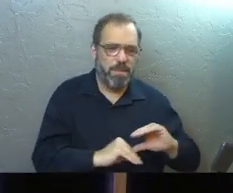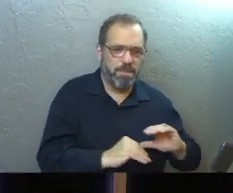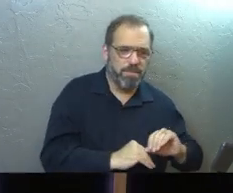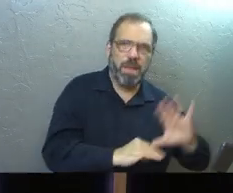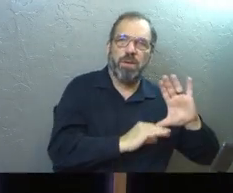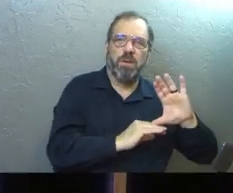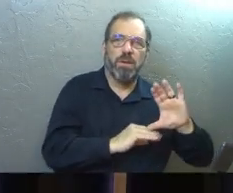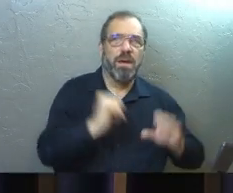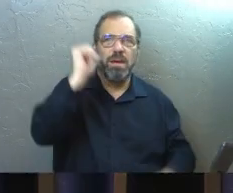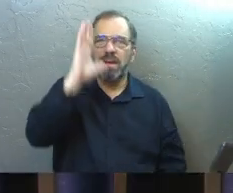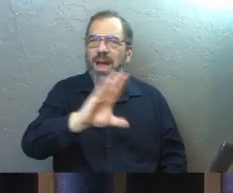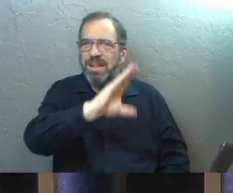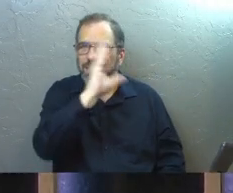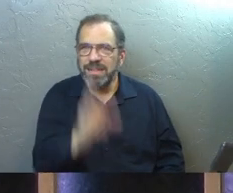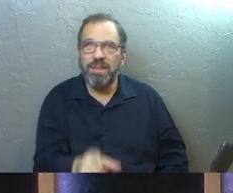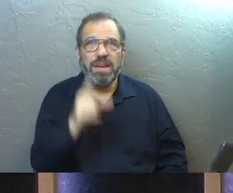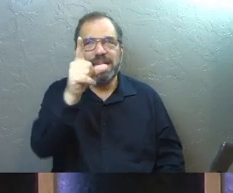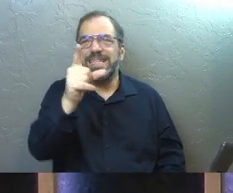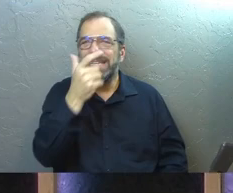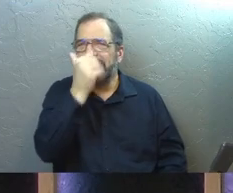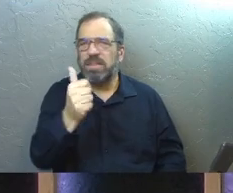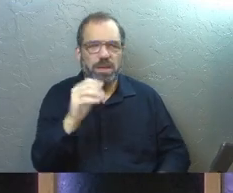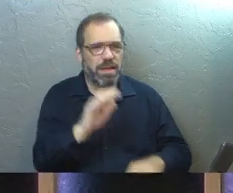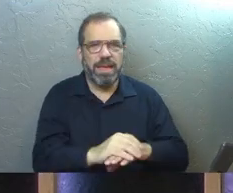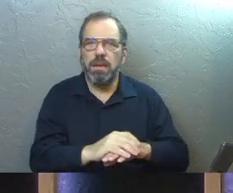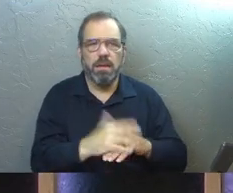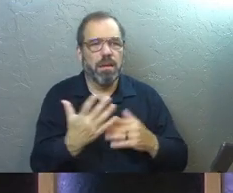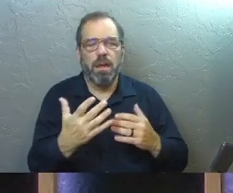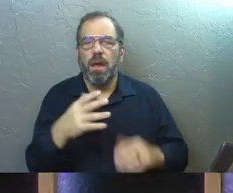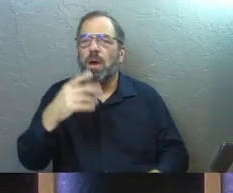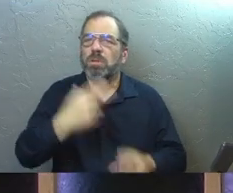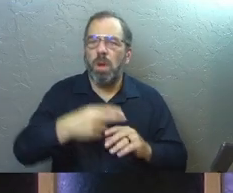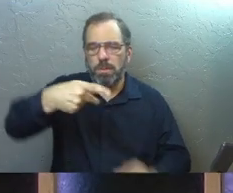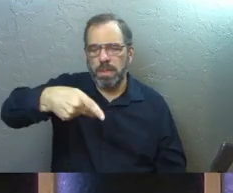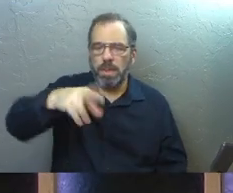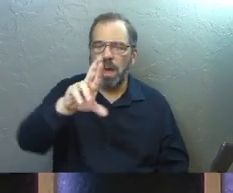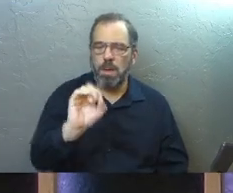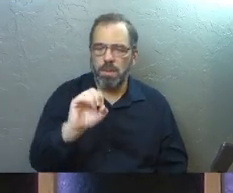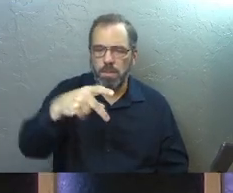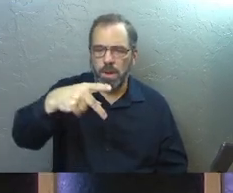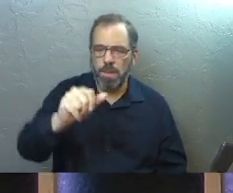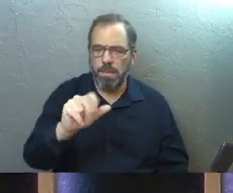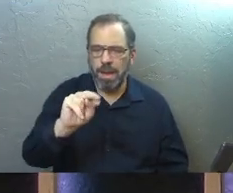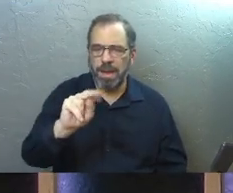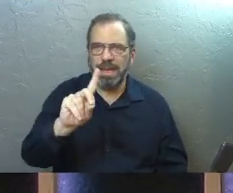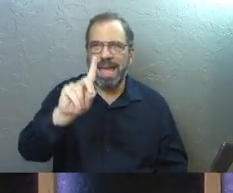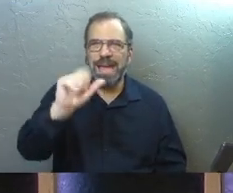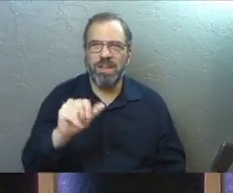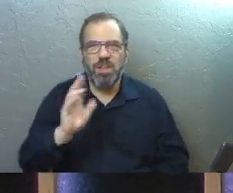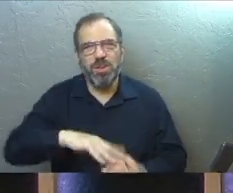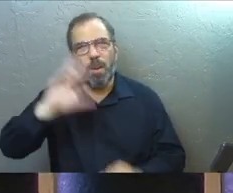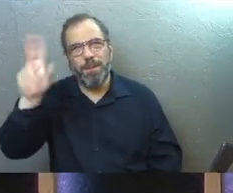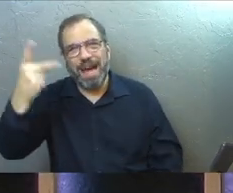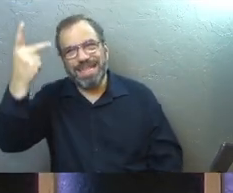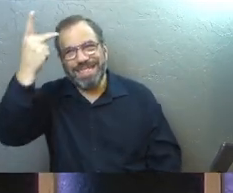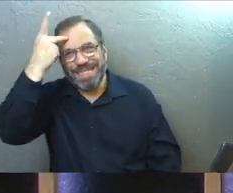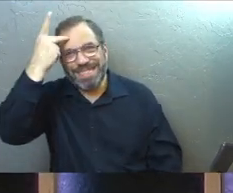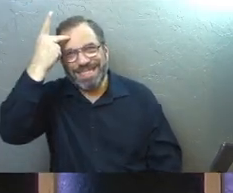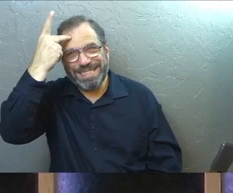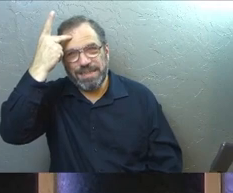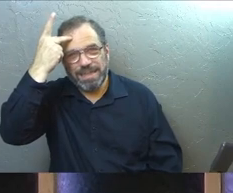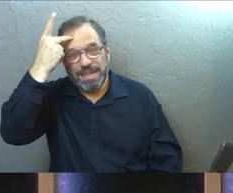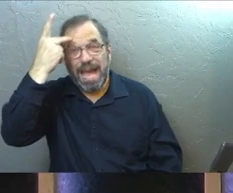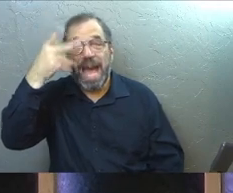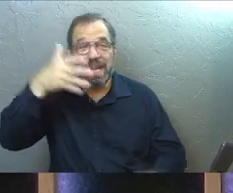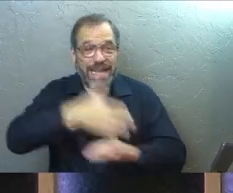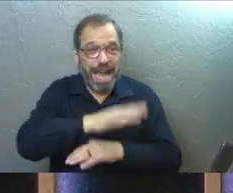will never do that to you. God has no interest in propaganda. You know, like the politicians speak, right? And